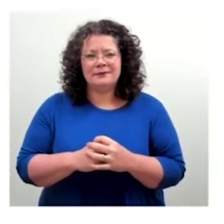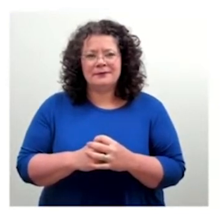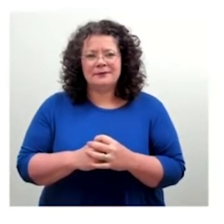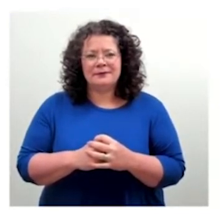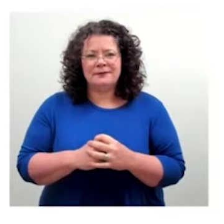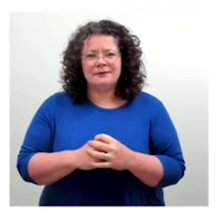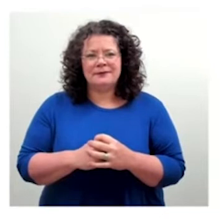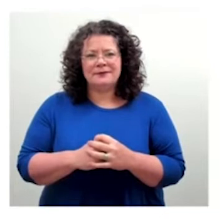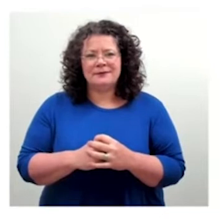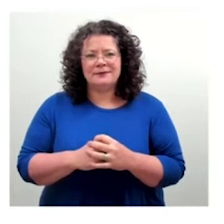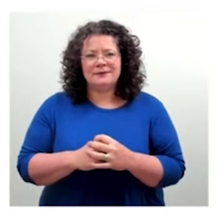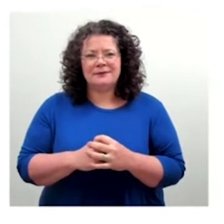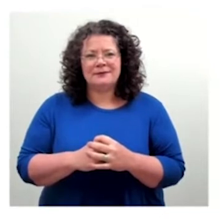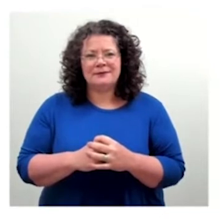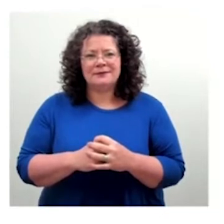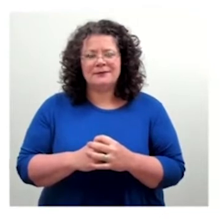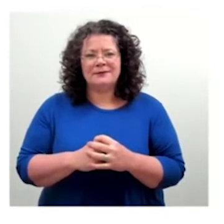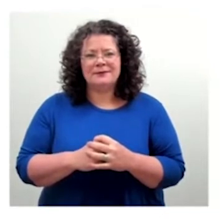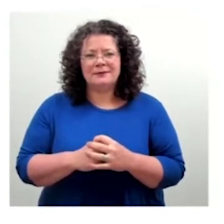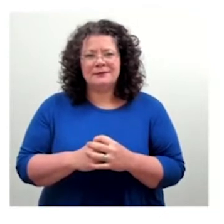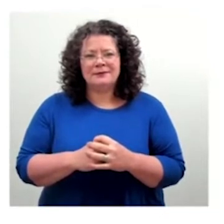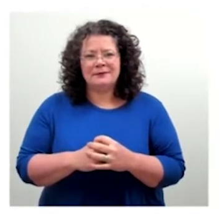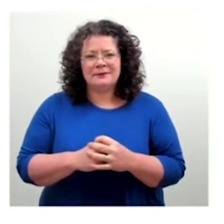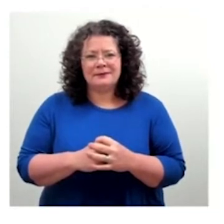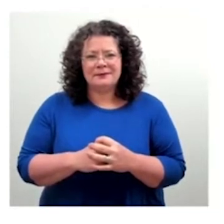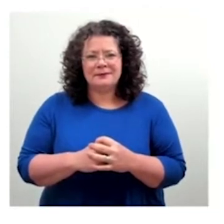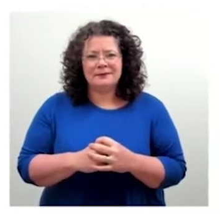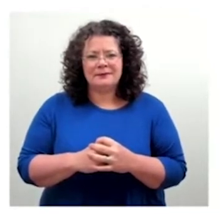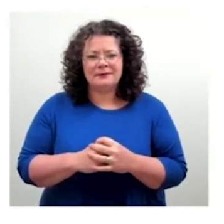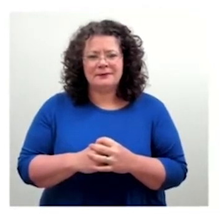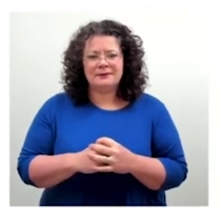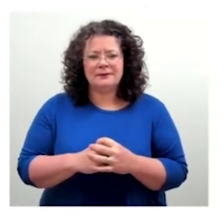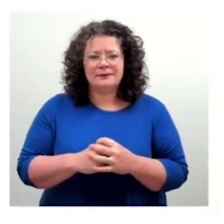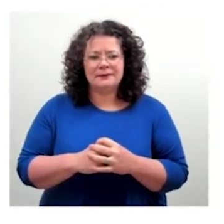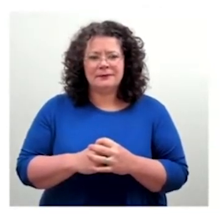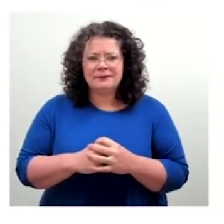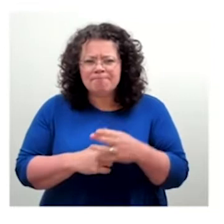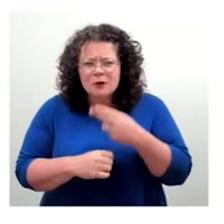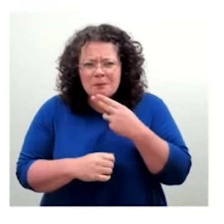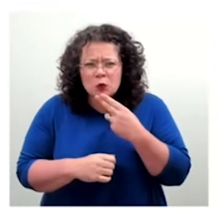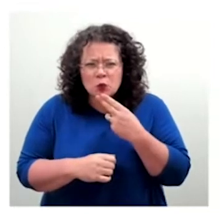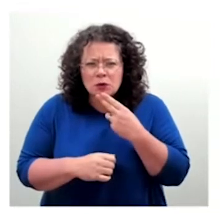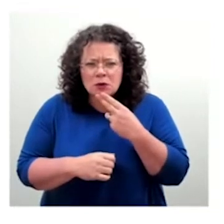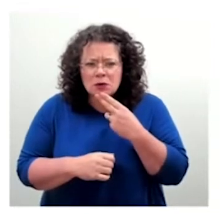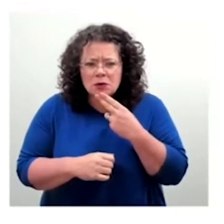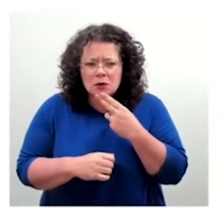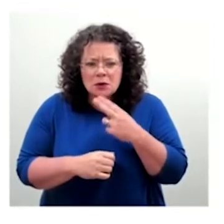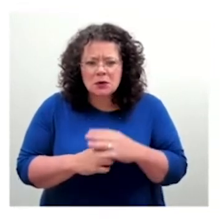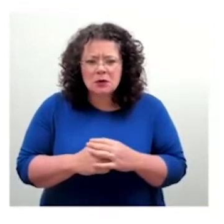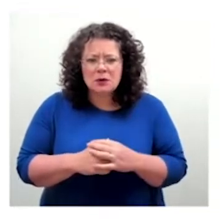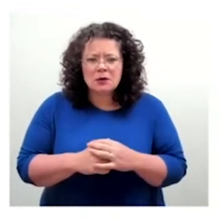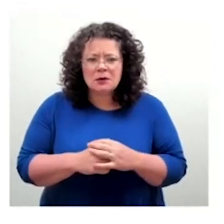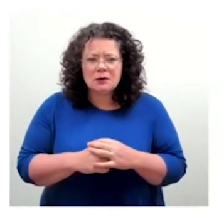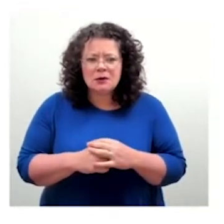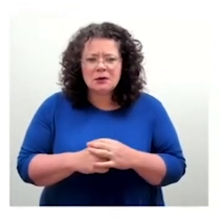So I'm gonna skip you. Keep working on that, Irene. Christopher, you want to jump in? Sure. My name is Christopher Patno. I'm head of